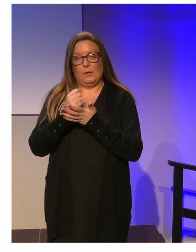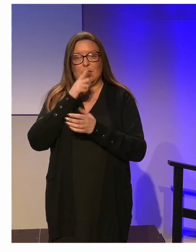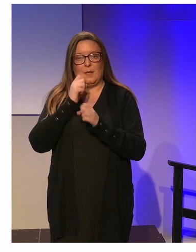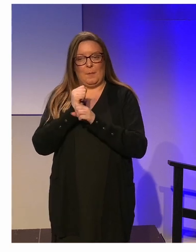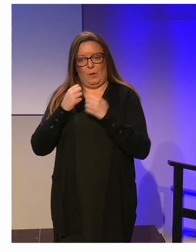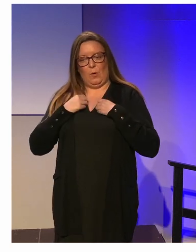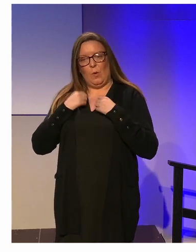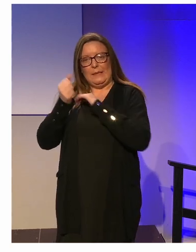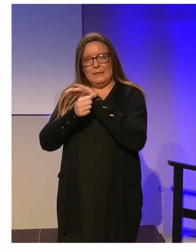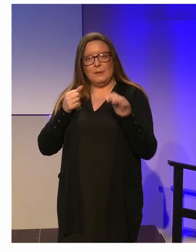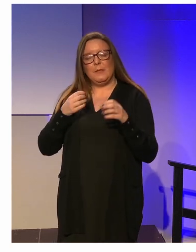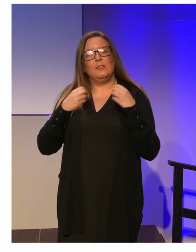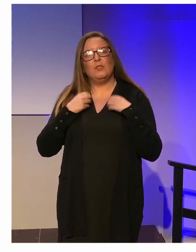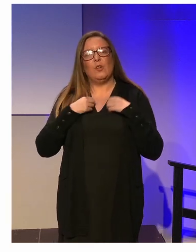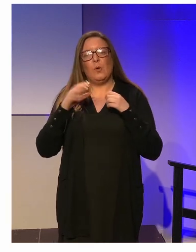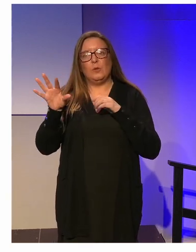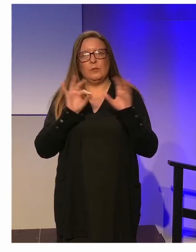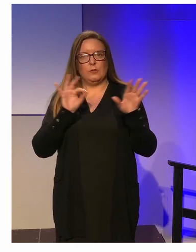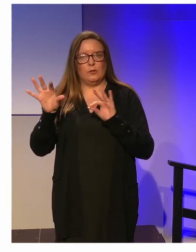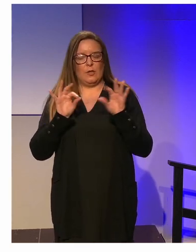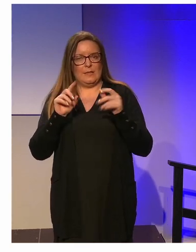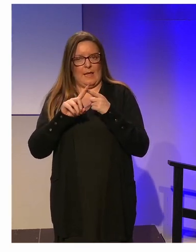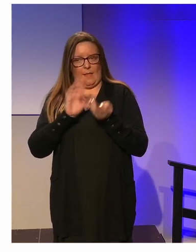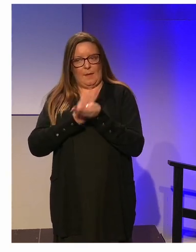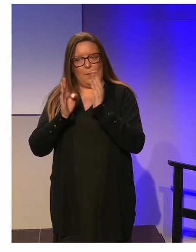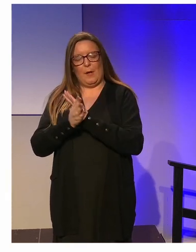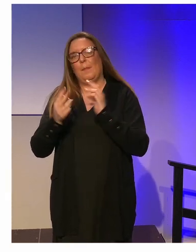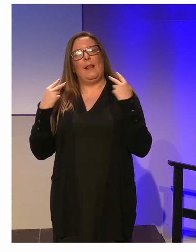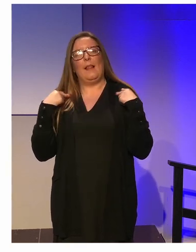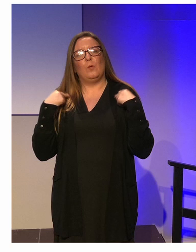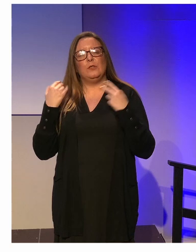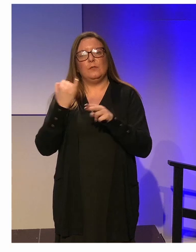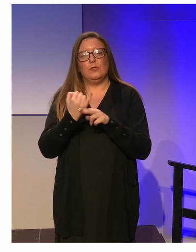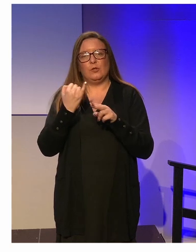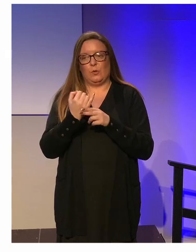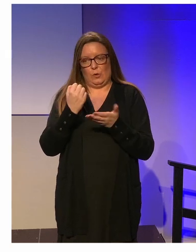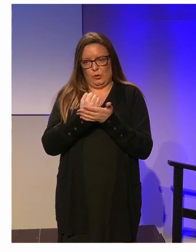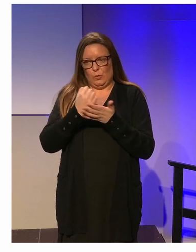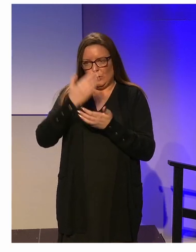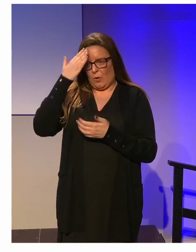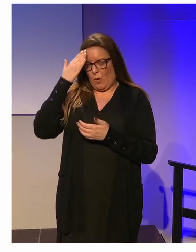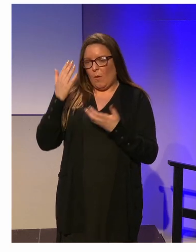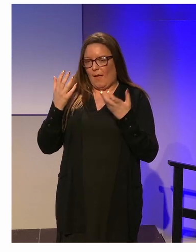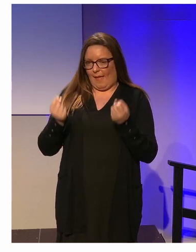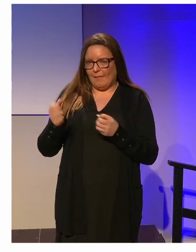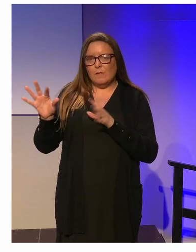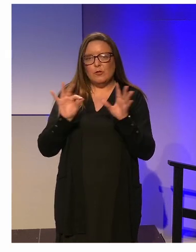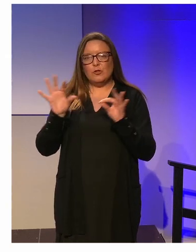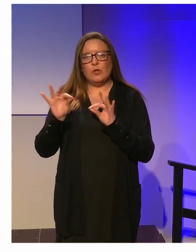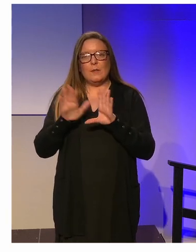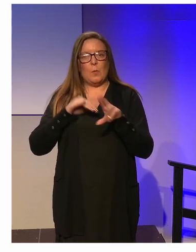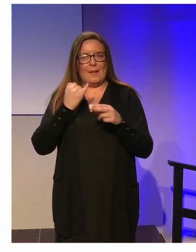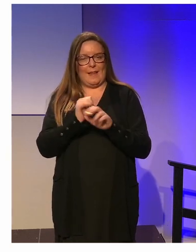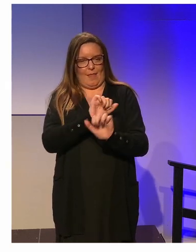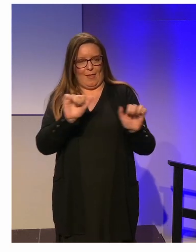about choice, and it is becoming more the language of the school, and the students know that they have choice within their learning and